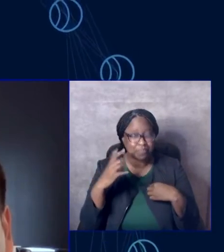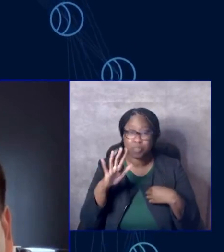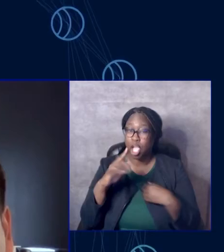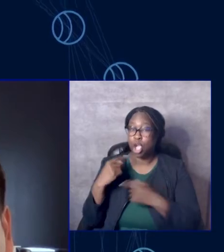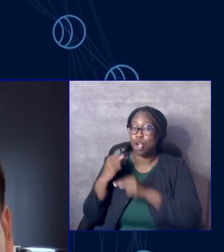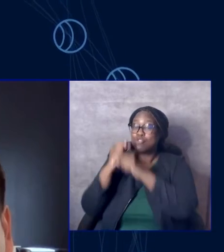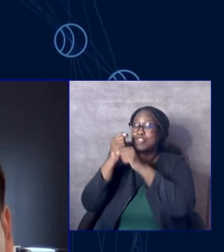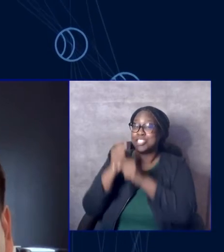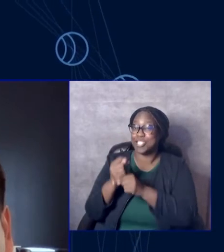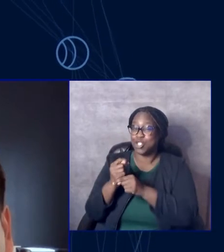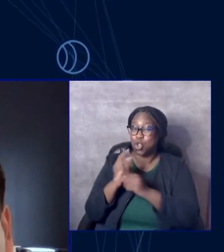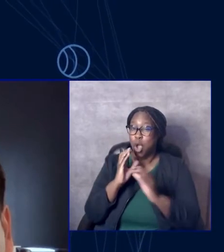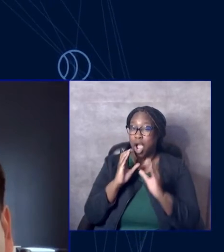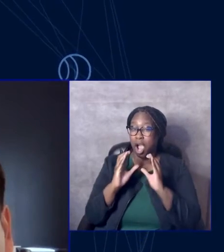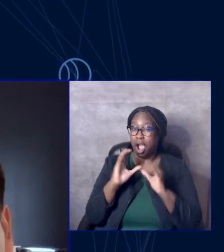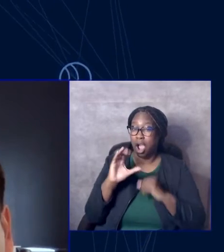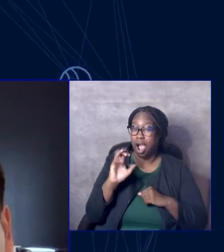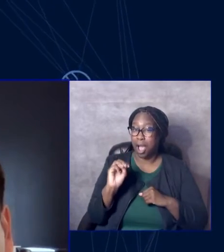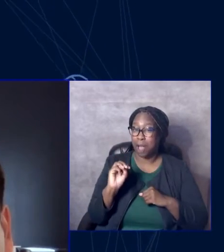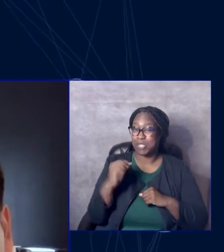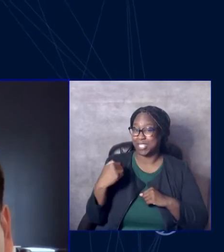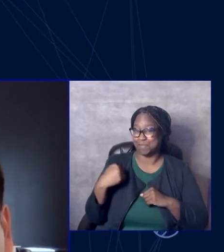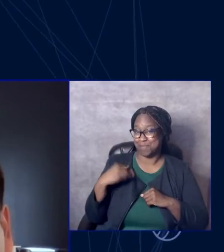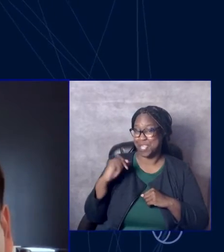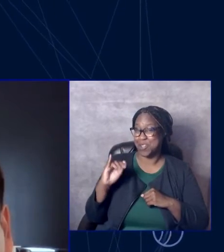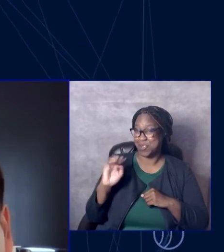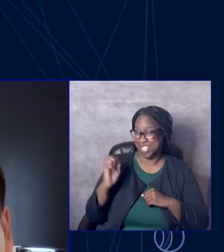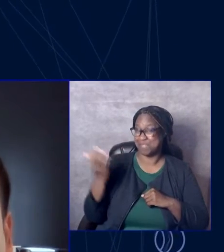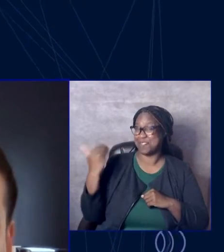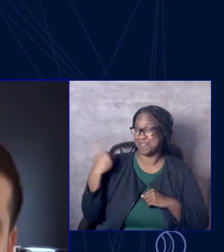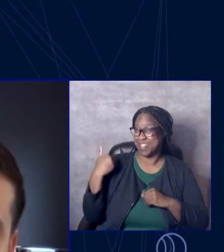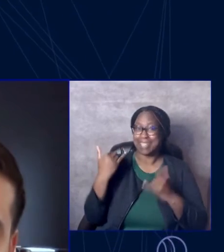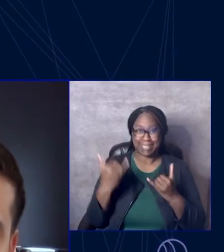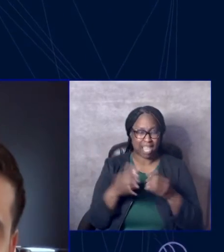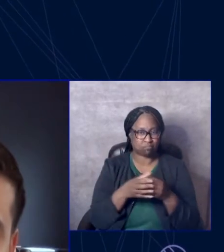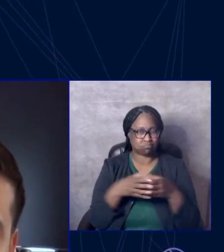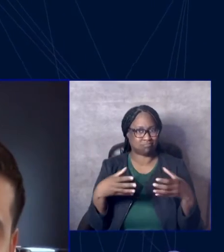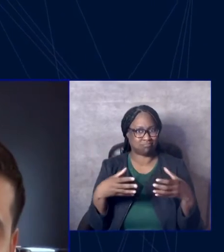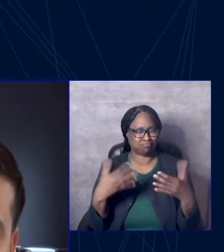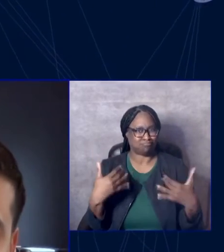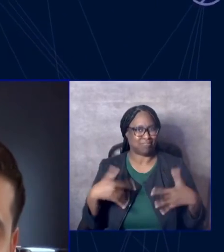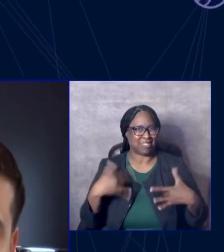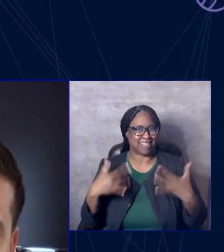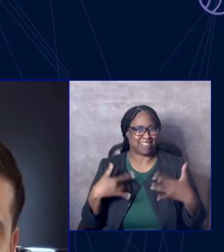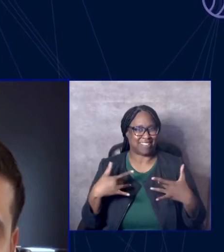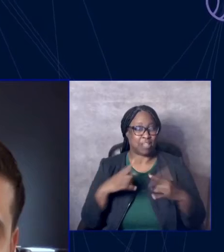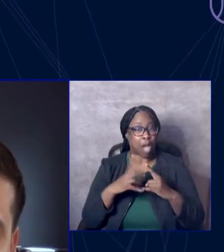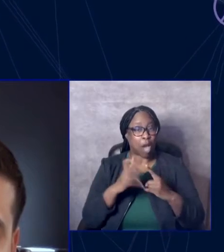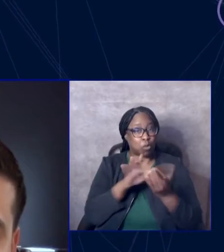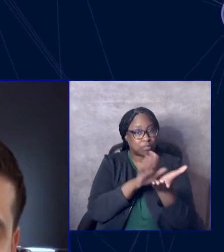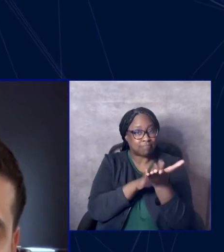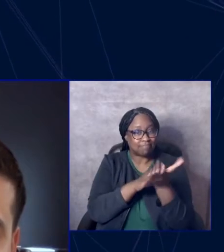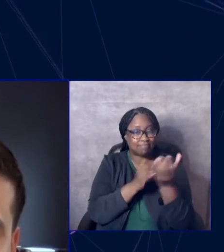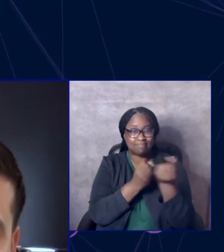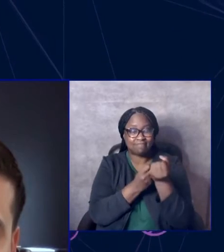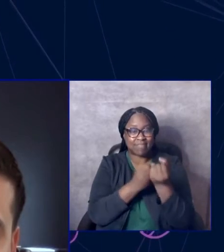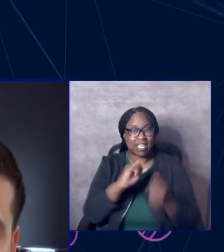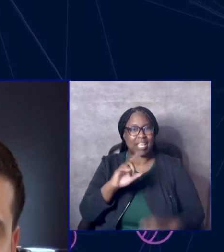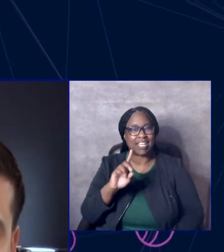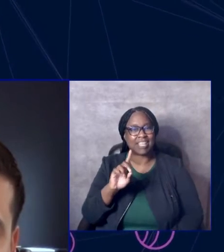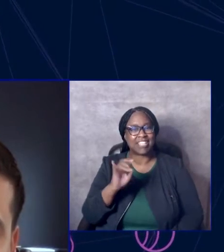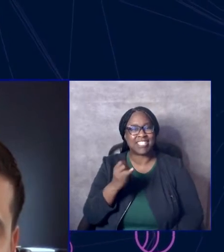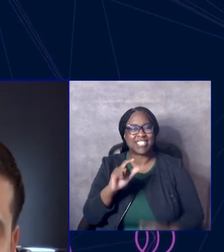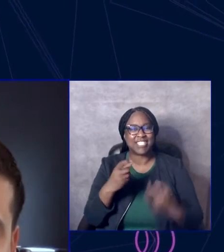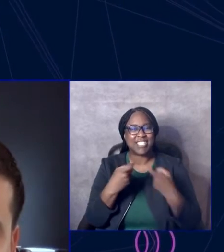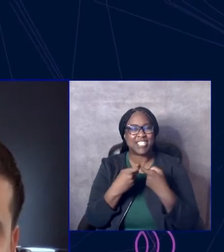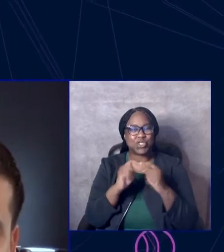and I at the time. We're a bigger team now, which is very exciting. But I want to shout out our digital team, which at the time might have been